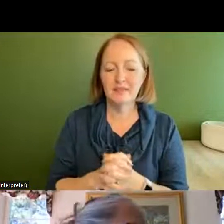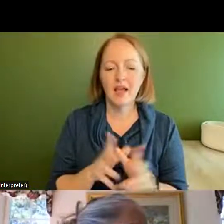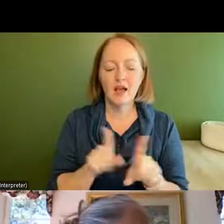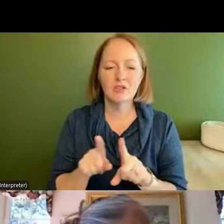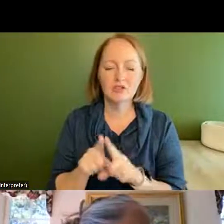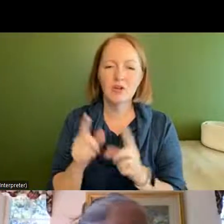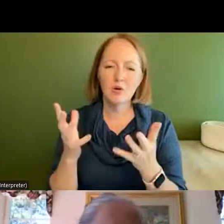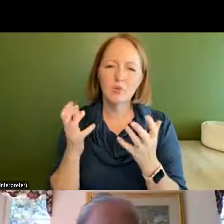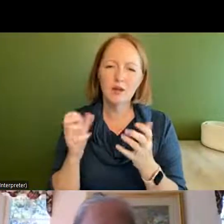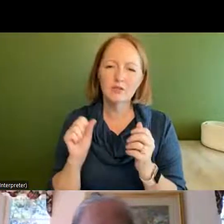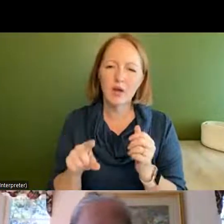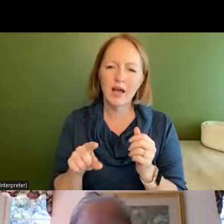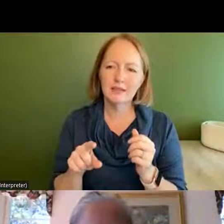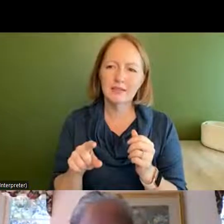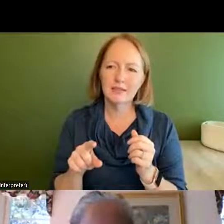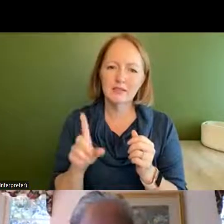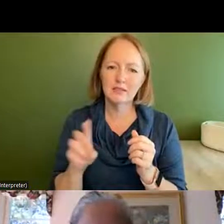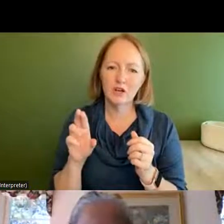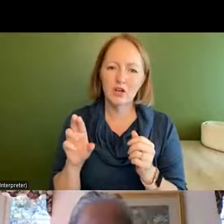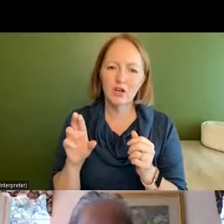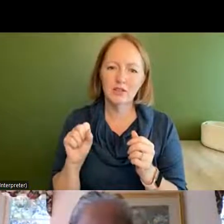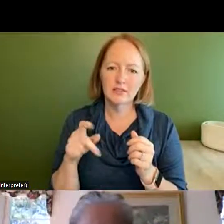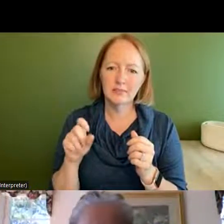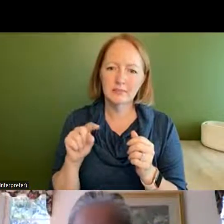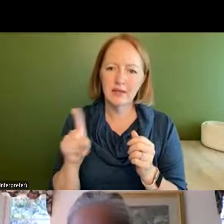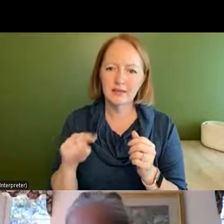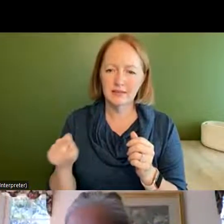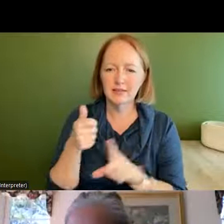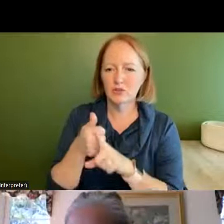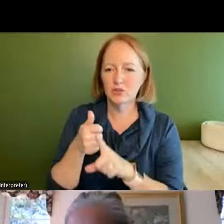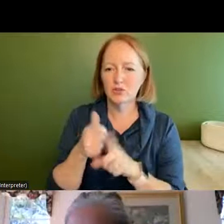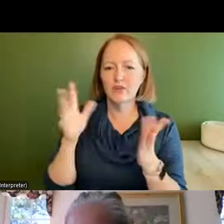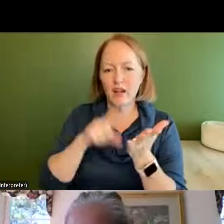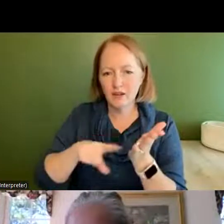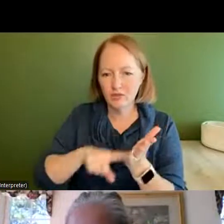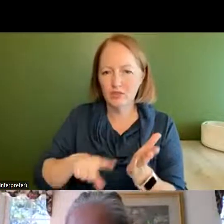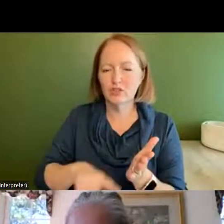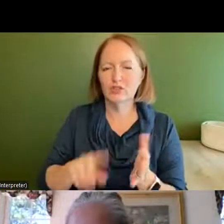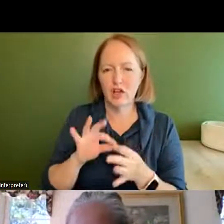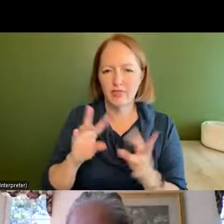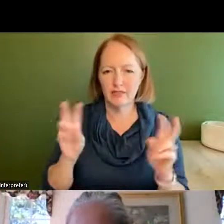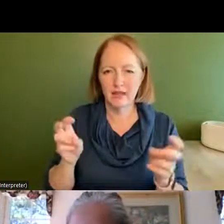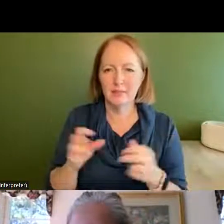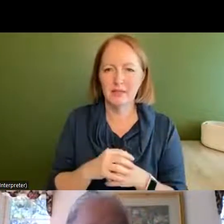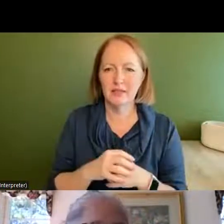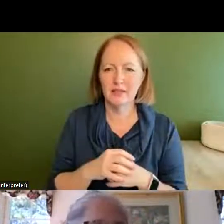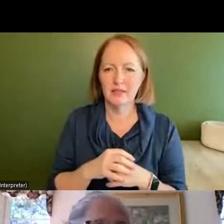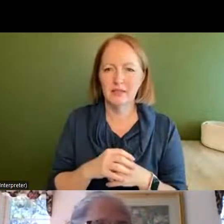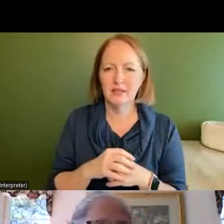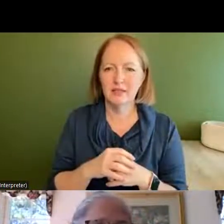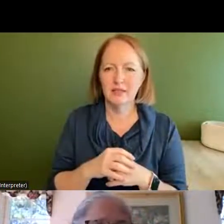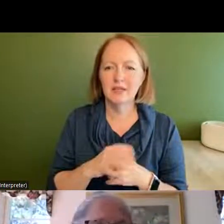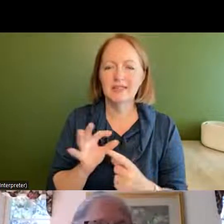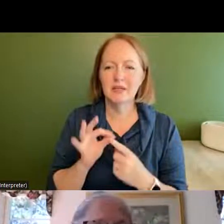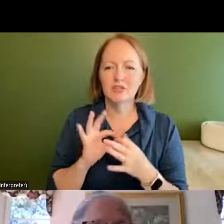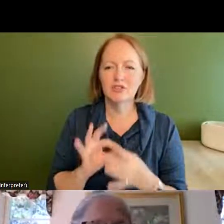to ask Dr. Spetz. So you have done a lot of research on this topic, and especially in